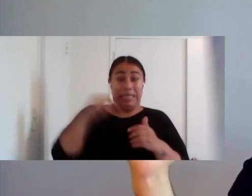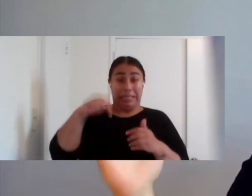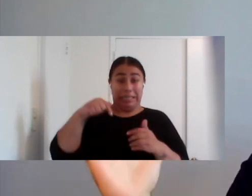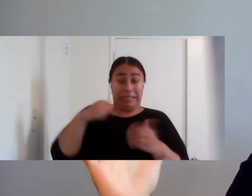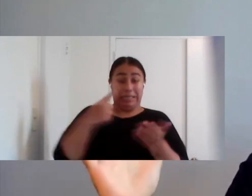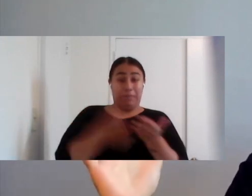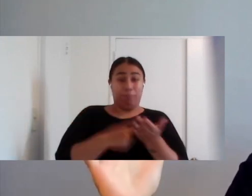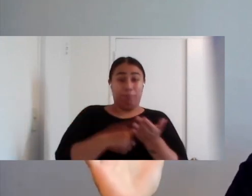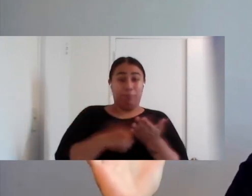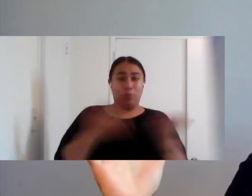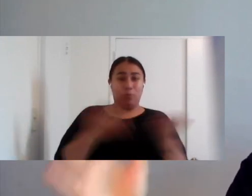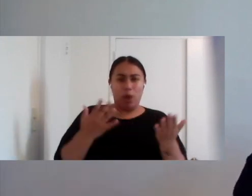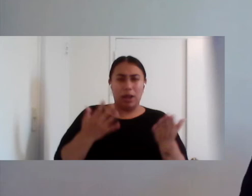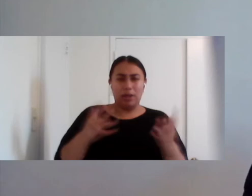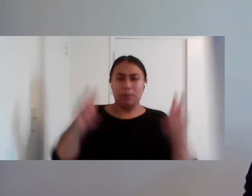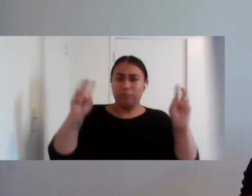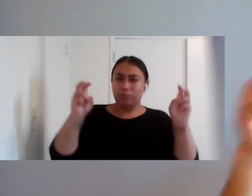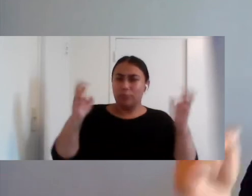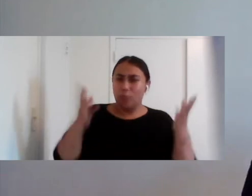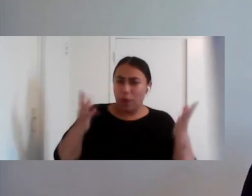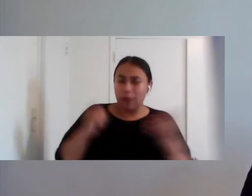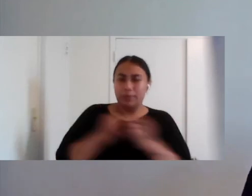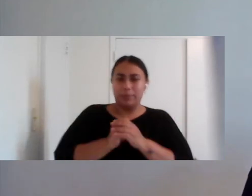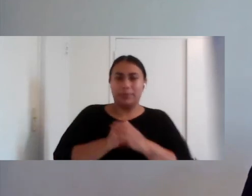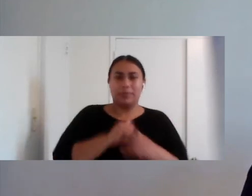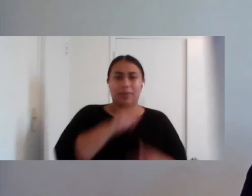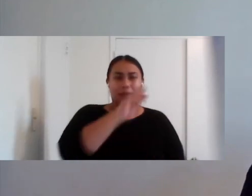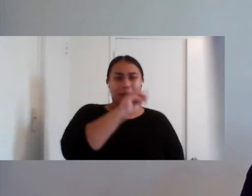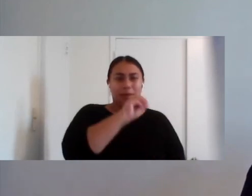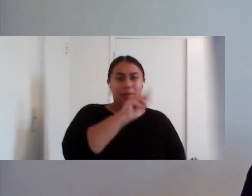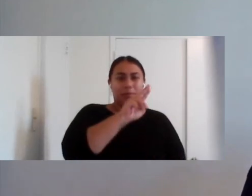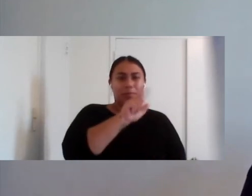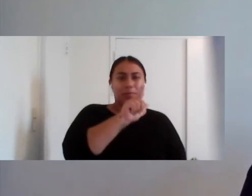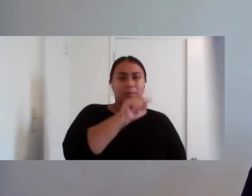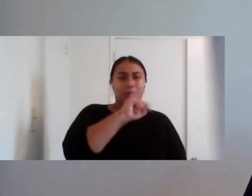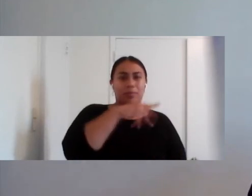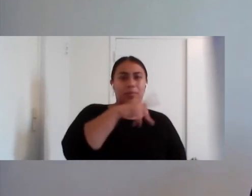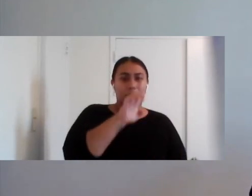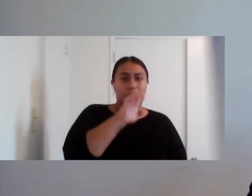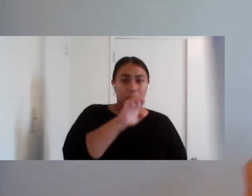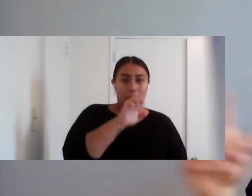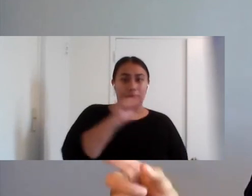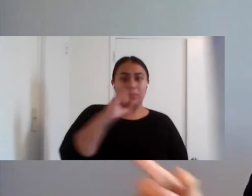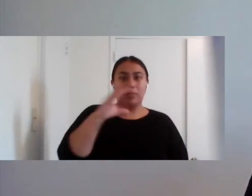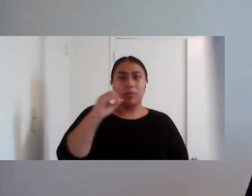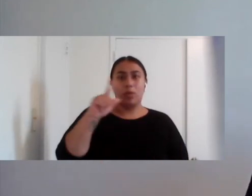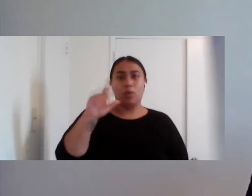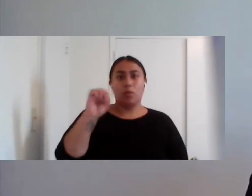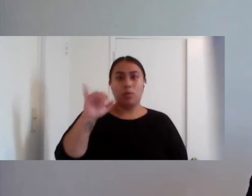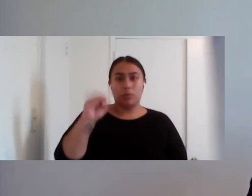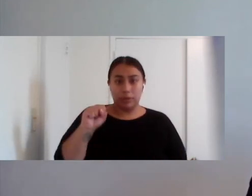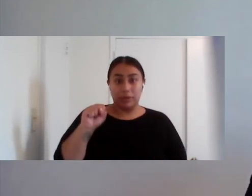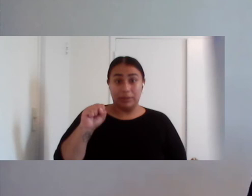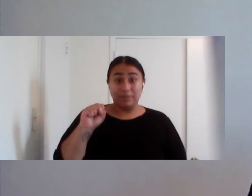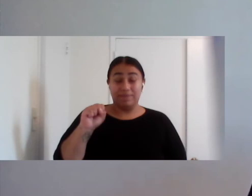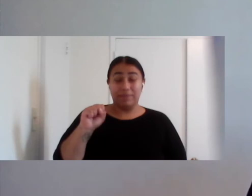multiple sclerosis. We're going to be going over all of the pathophysiology of the disease, and then we're going to tie into medical cannabis